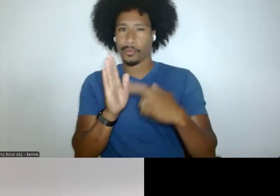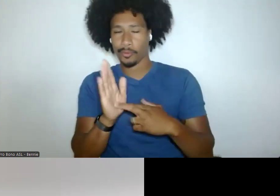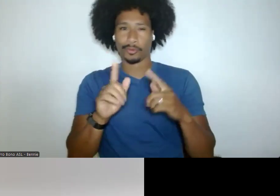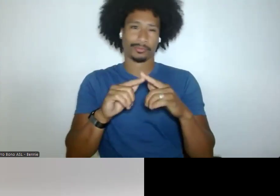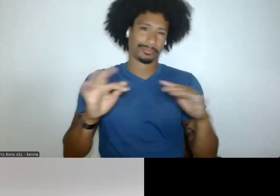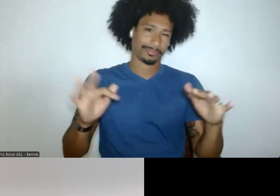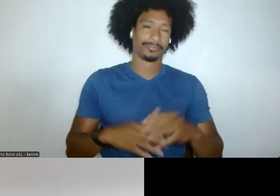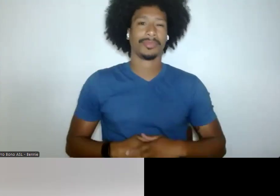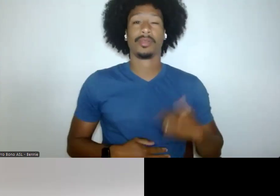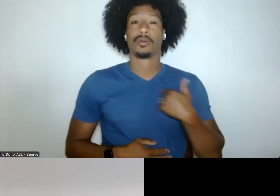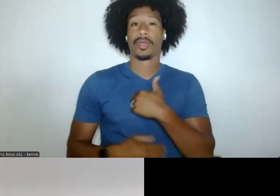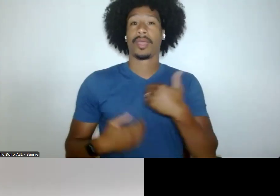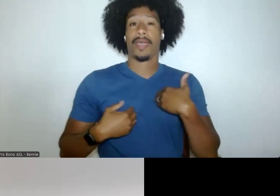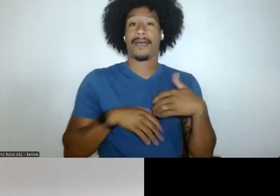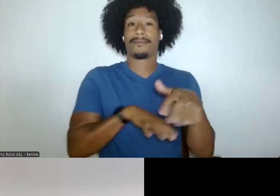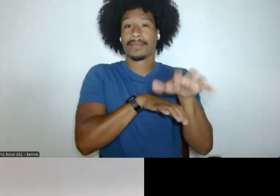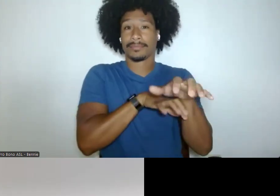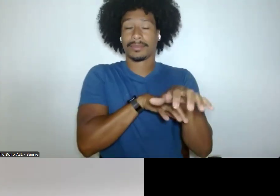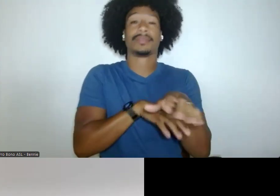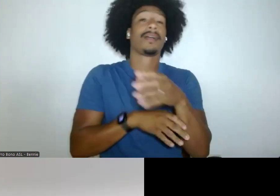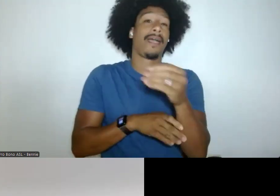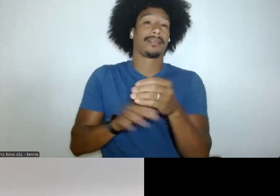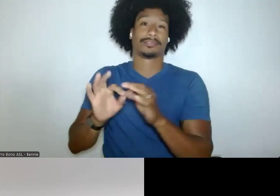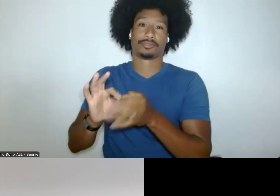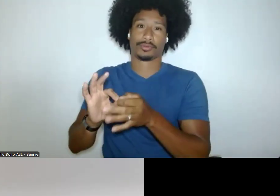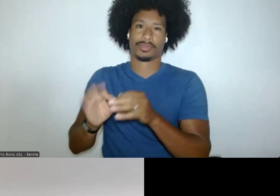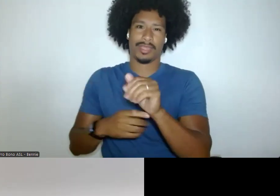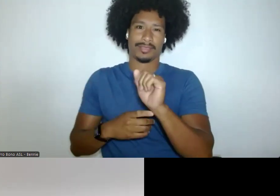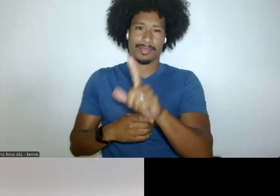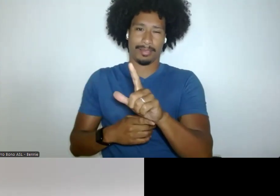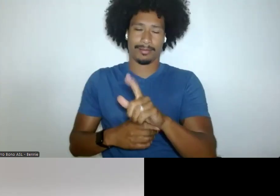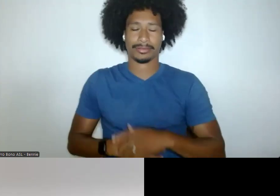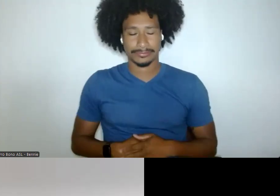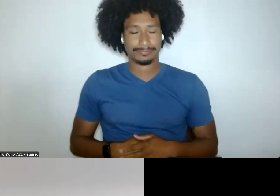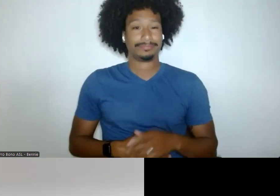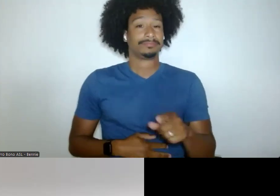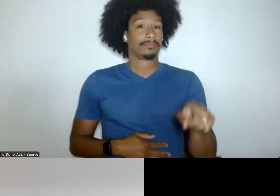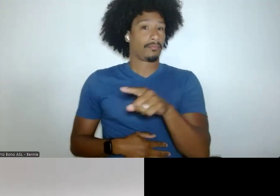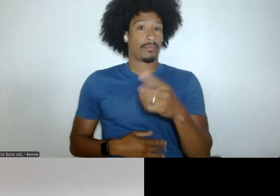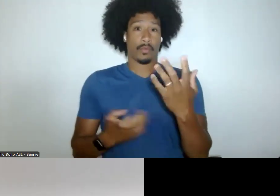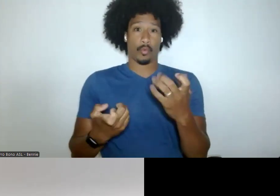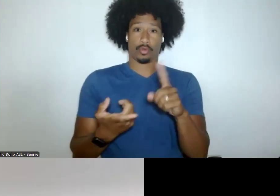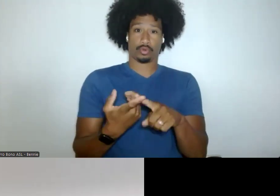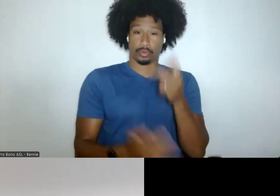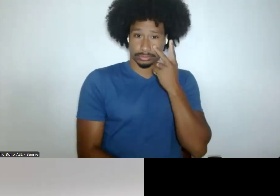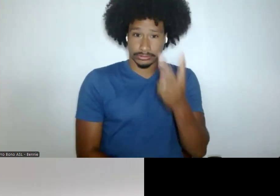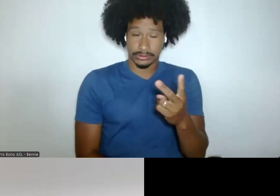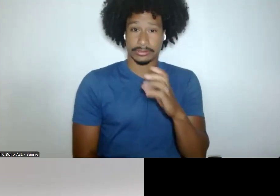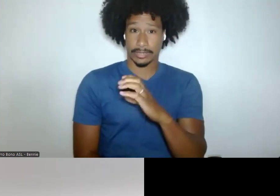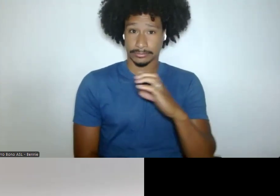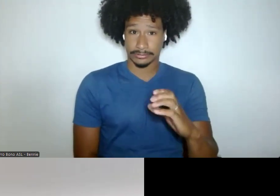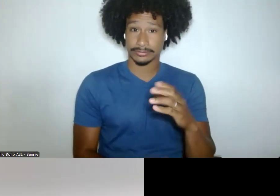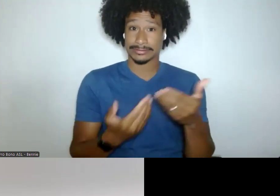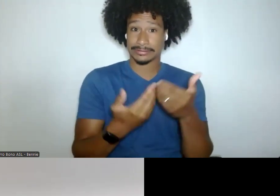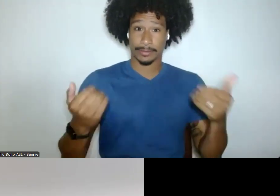well as ASL interpretation. For those who wish to engage with the captions in a separate